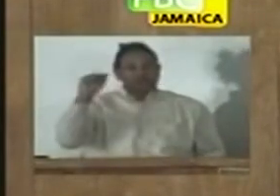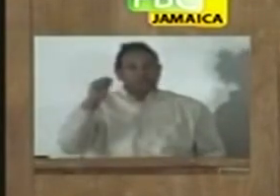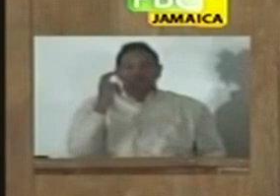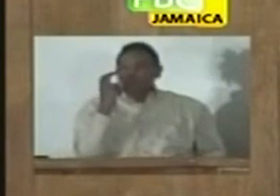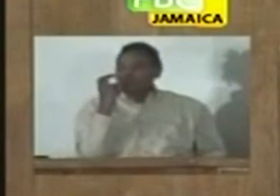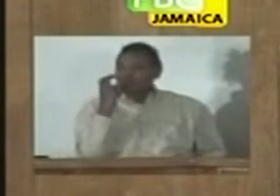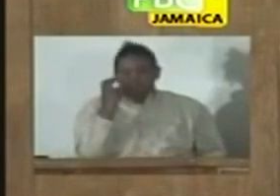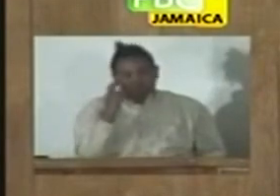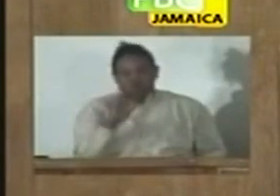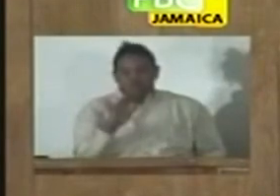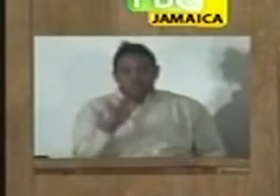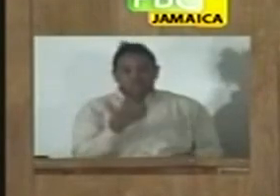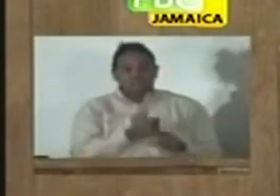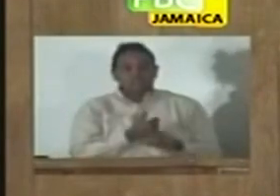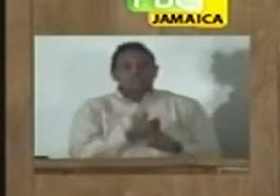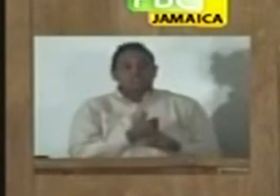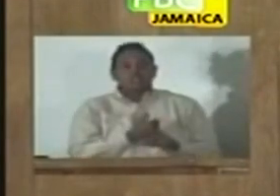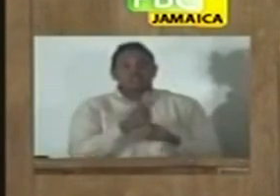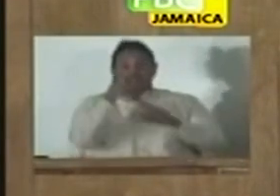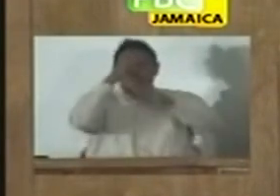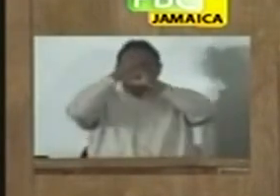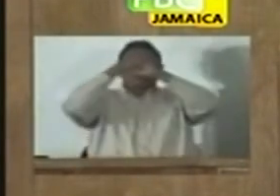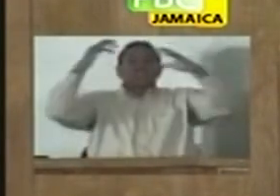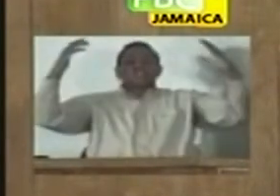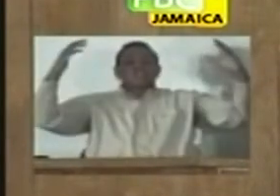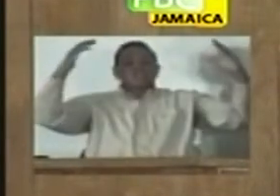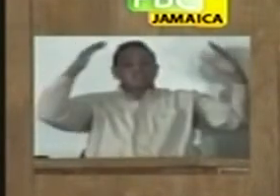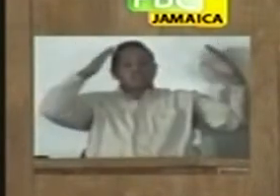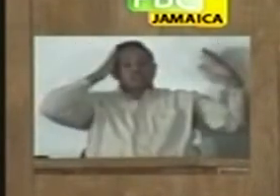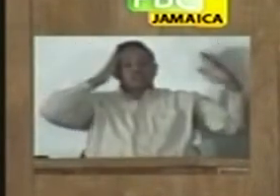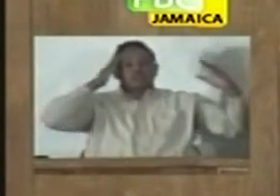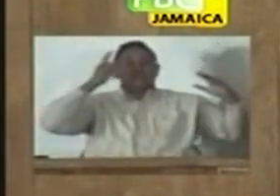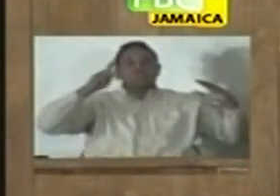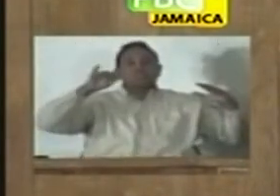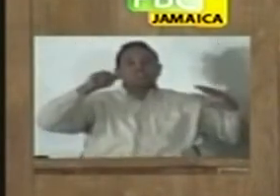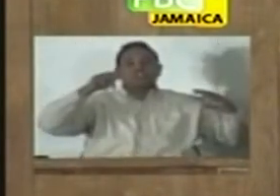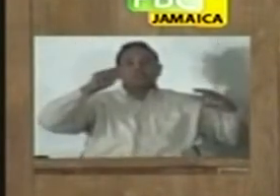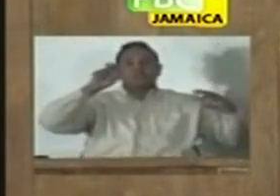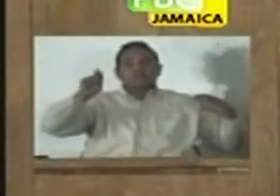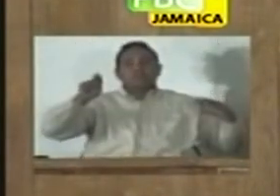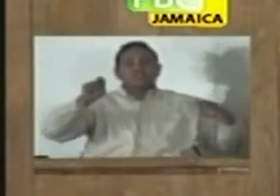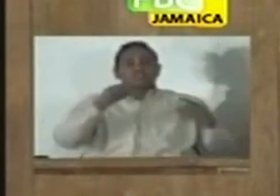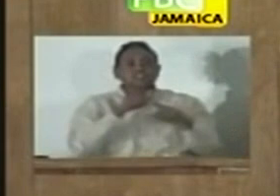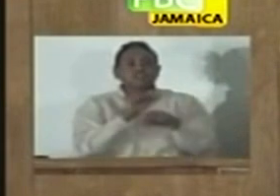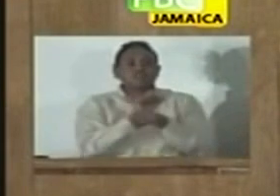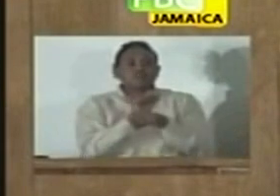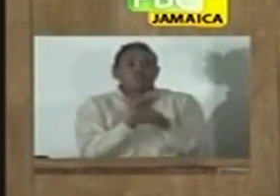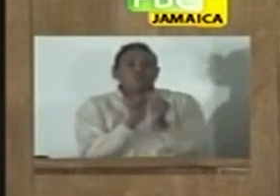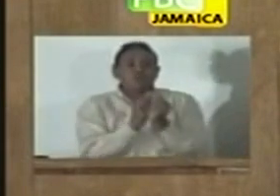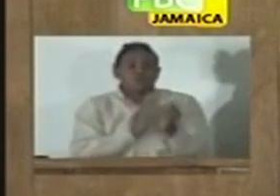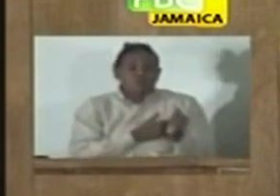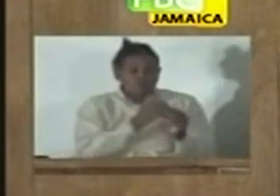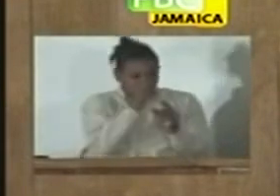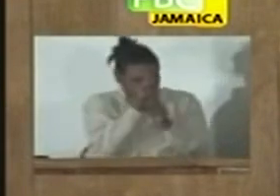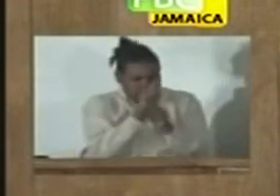absolutely no doubt, that the vision of P.J. Patterson, working with our brothers and sisters who